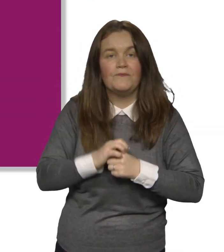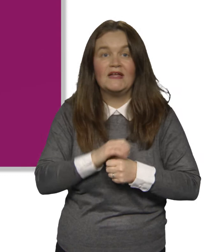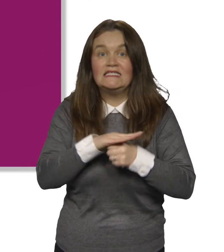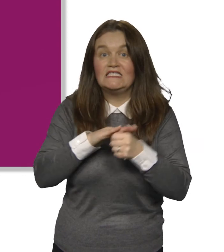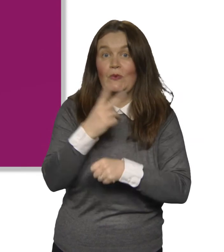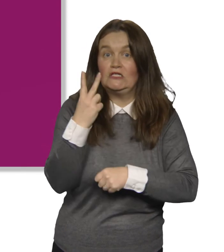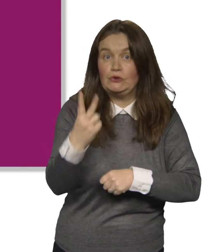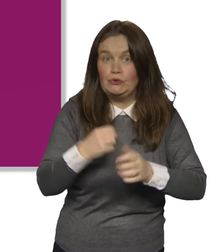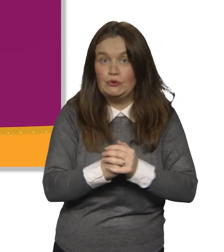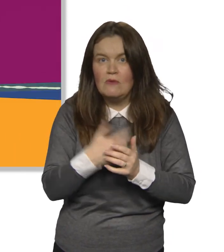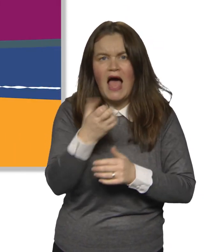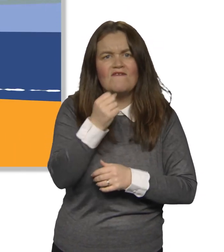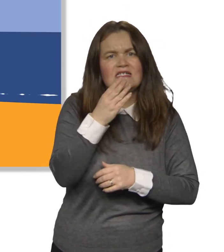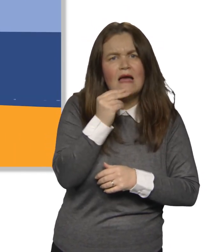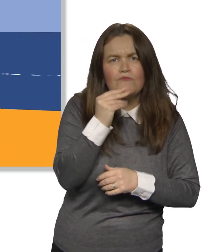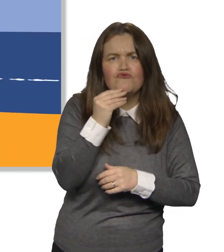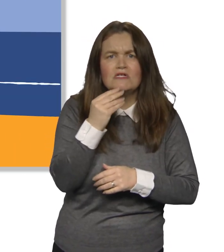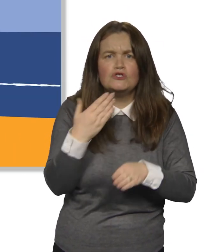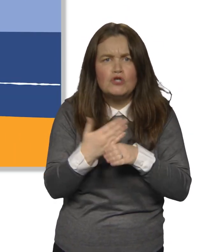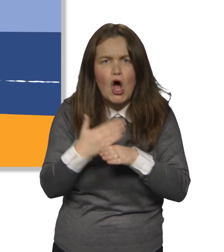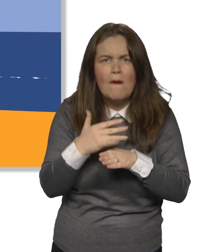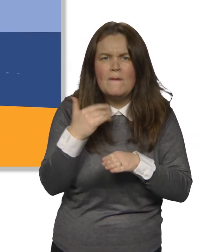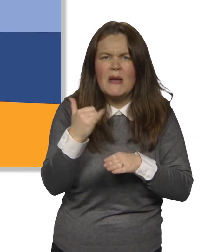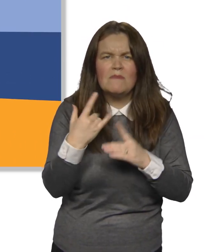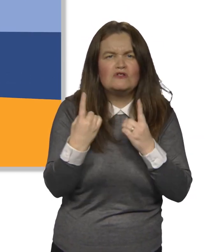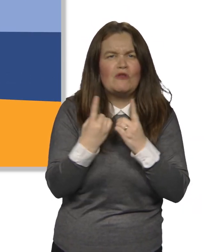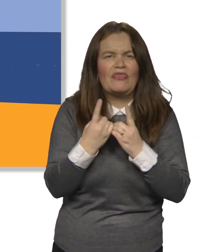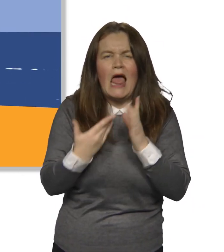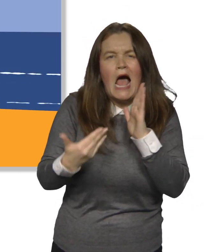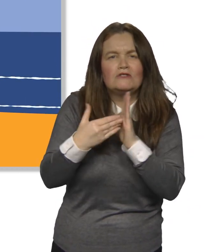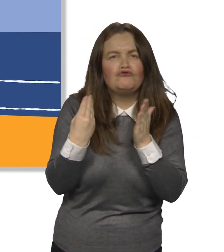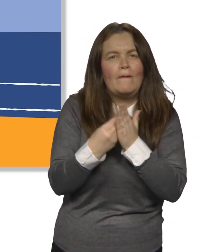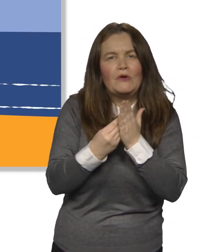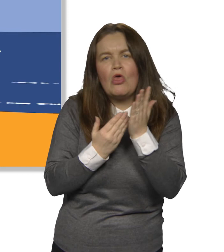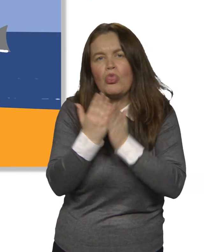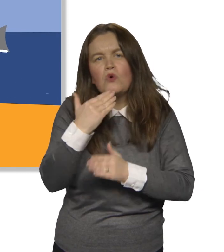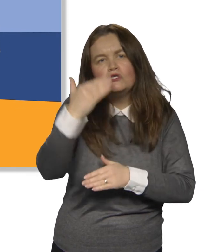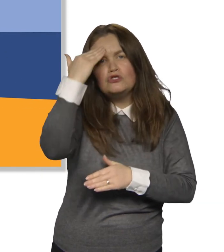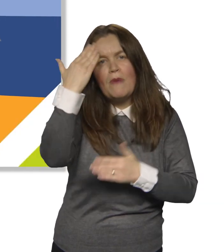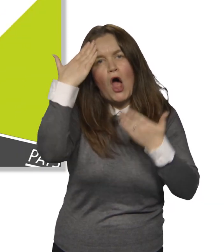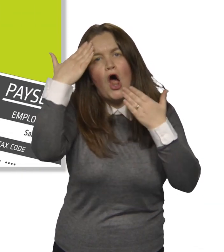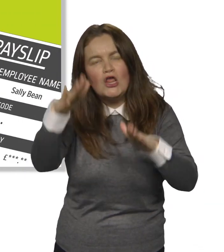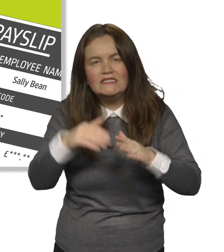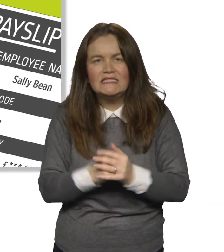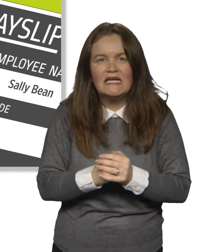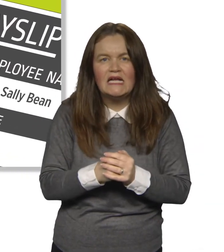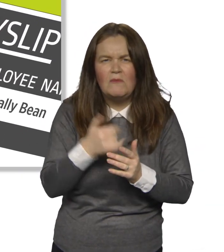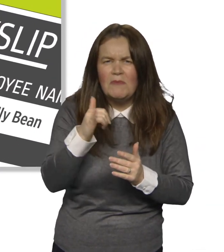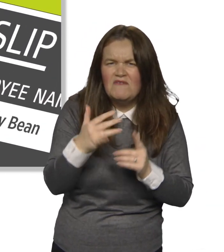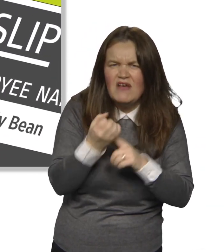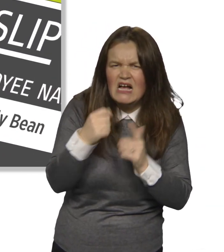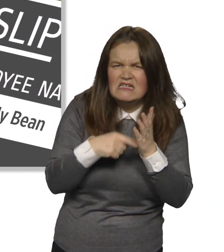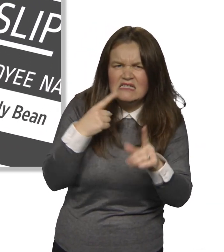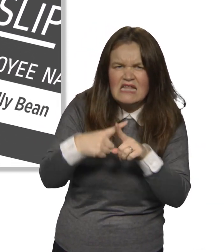Situation 2. You've got a temporary job, maybe something to give you a bit of extra money during the summer holidays. You might find that tax is